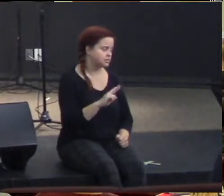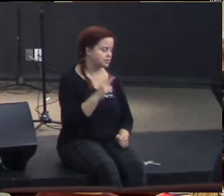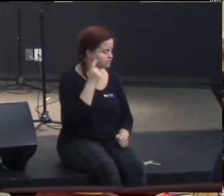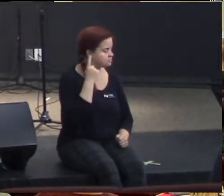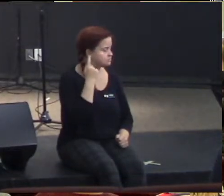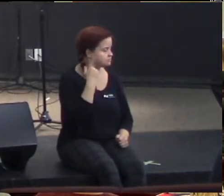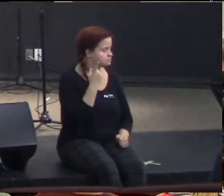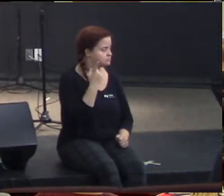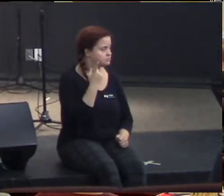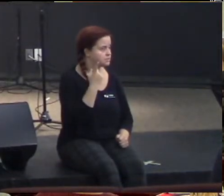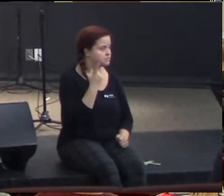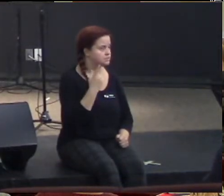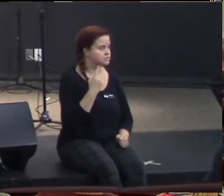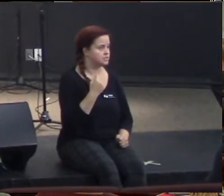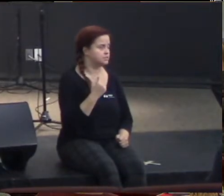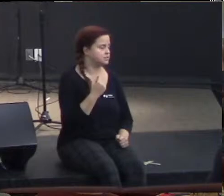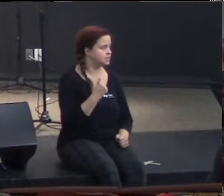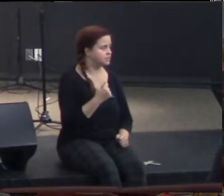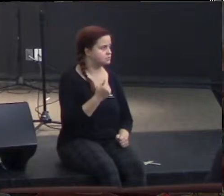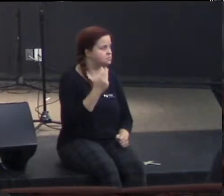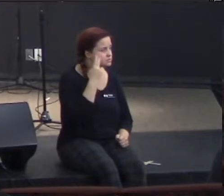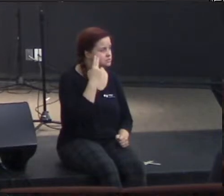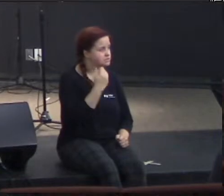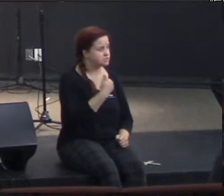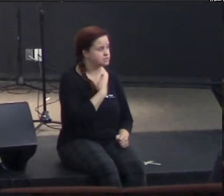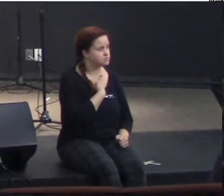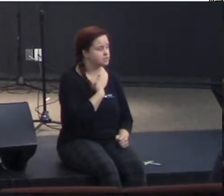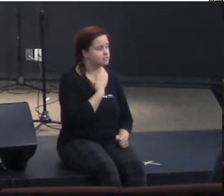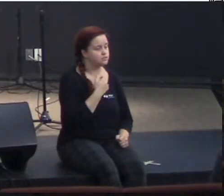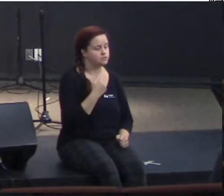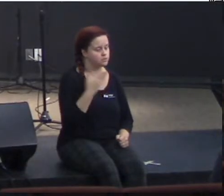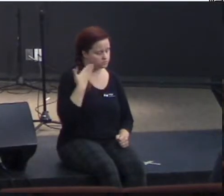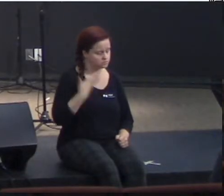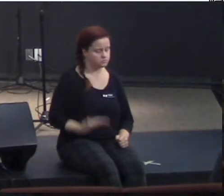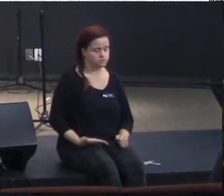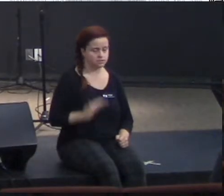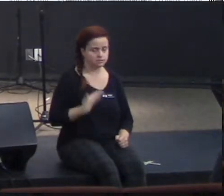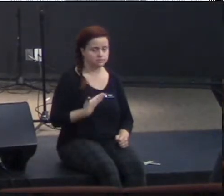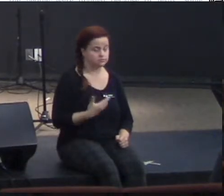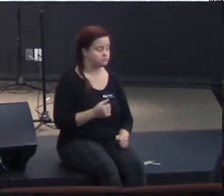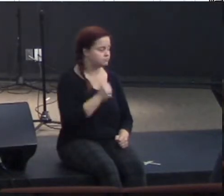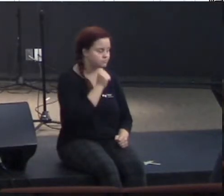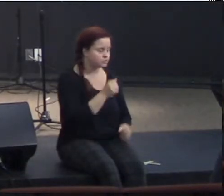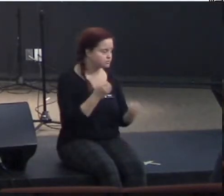But he reassures him. Don't be afraid.